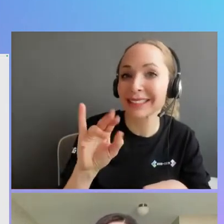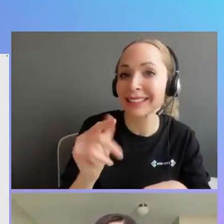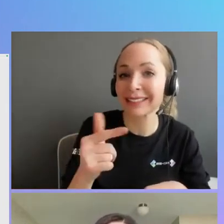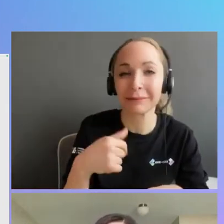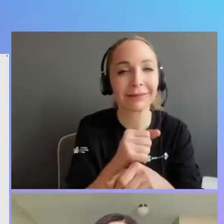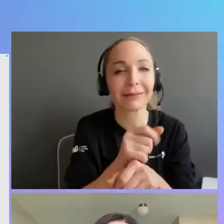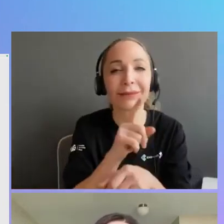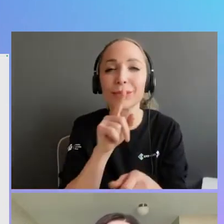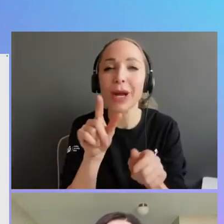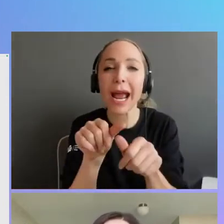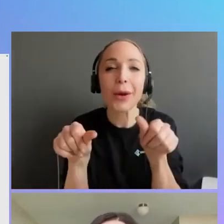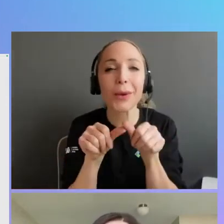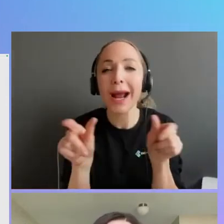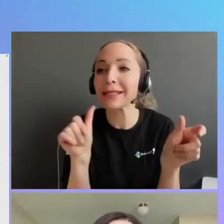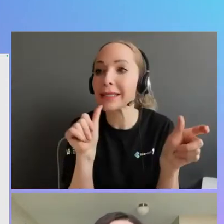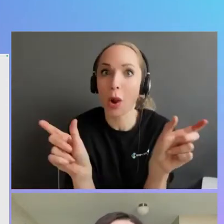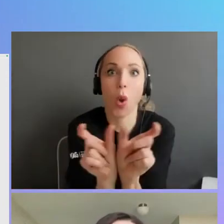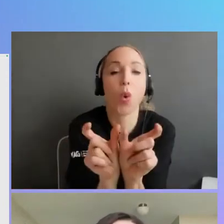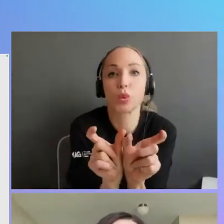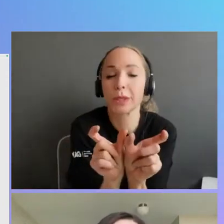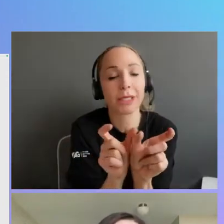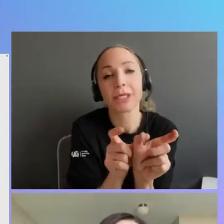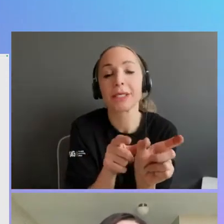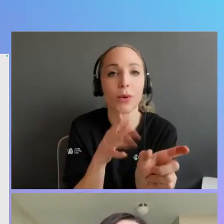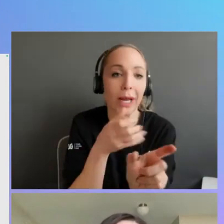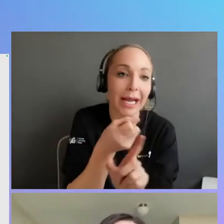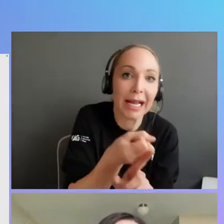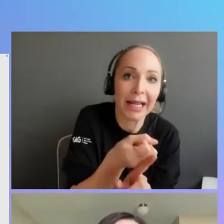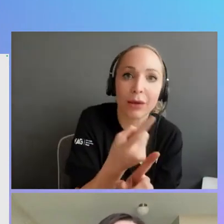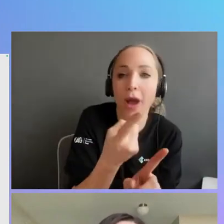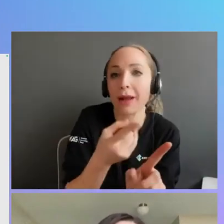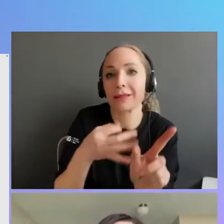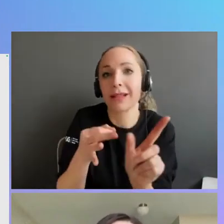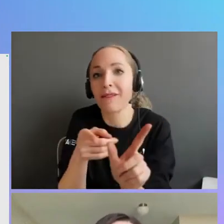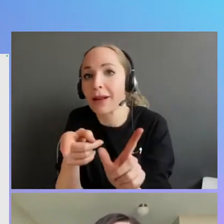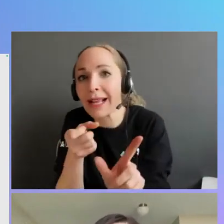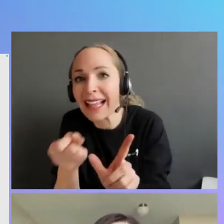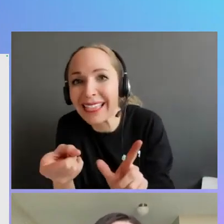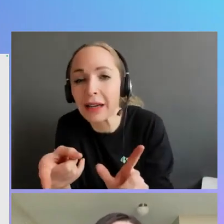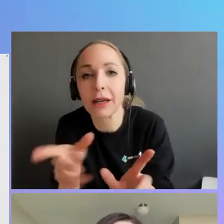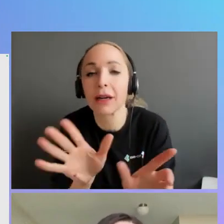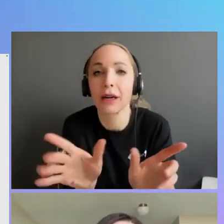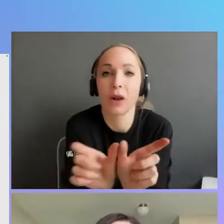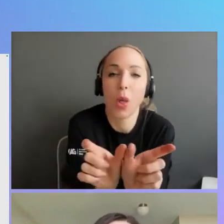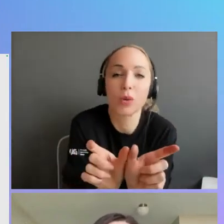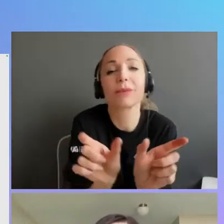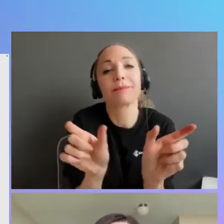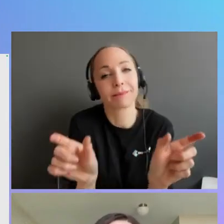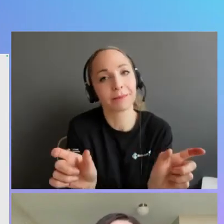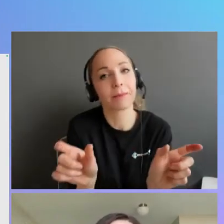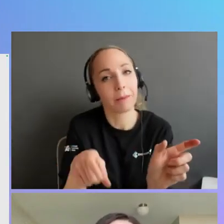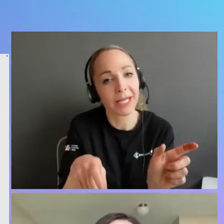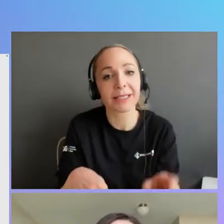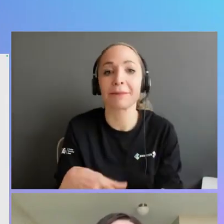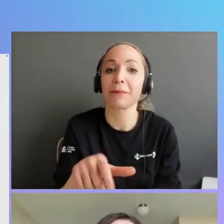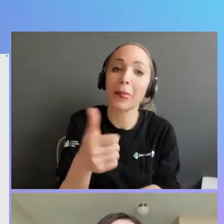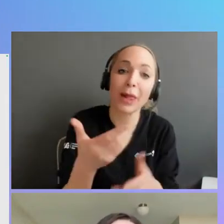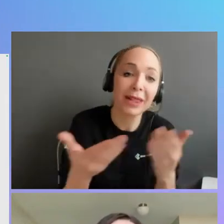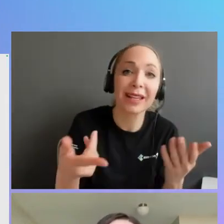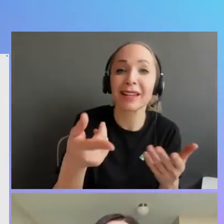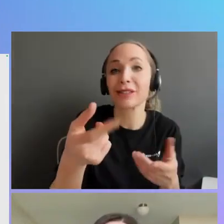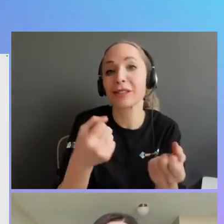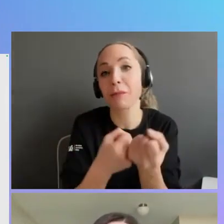together so you don't accidentally hit one as opposed to another. And a number of other things like, do you have a screen title? Are you supporting screen